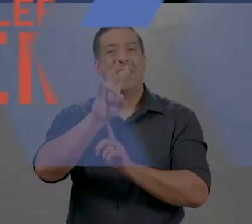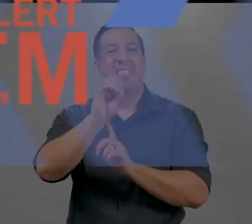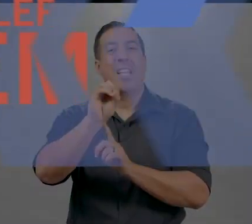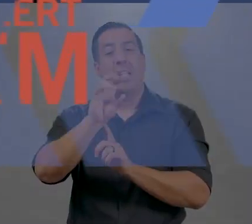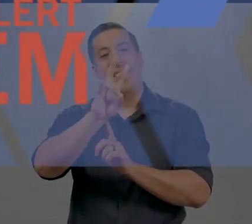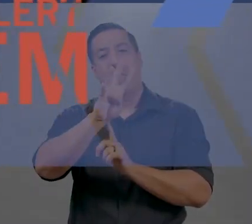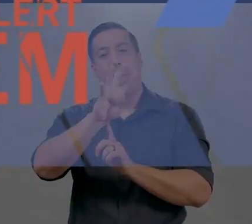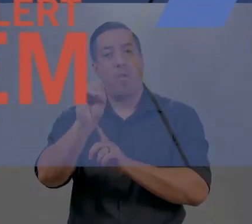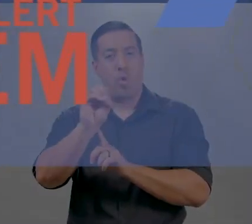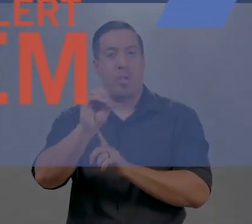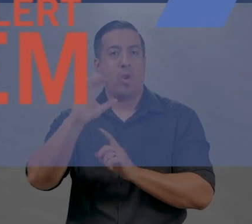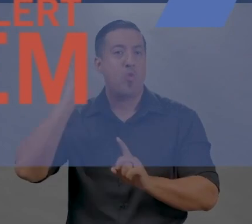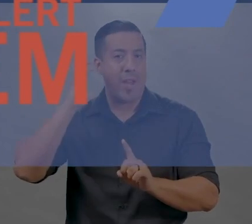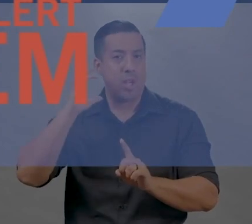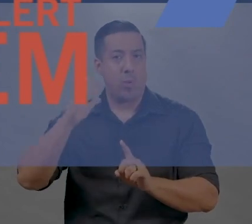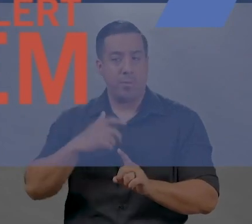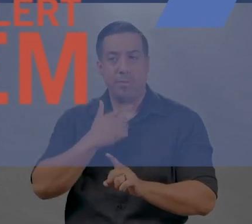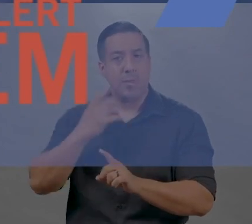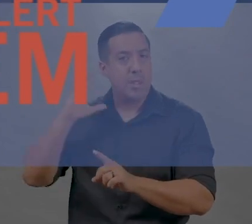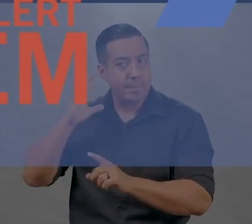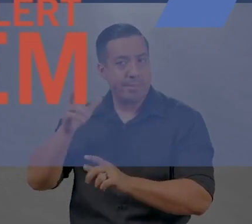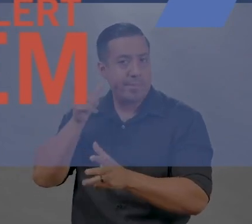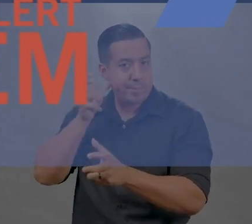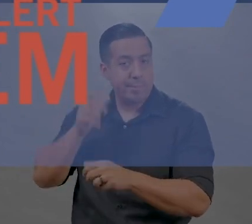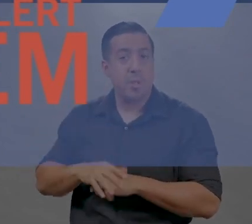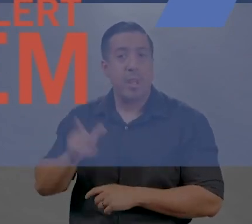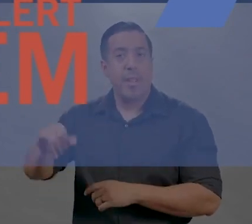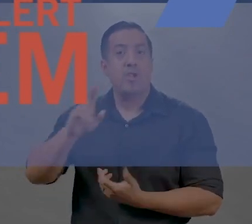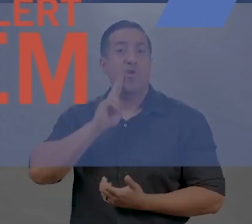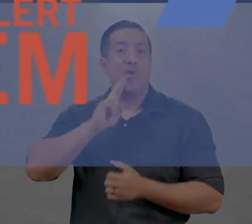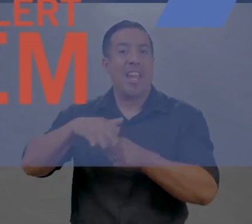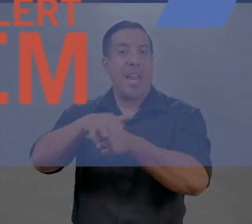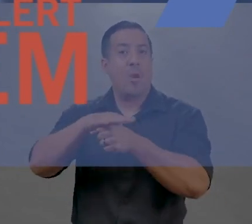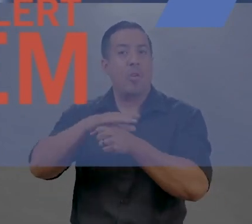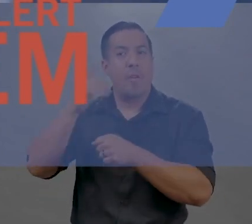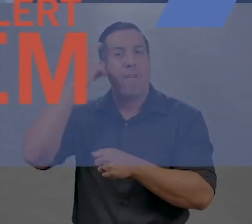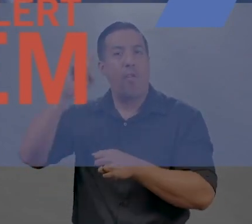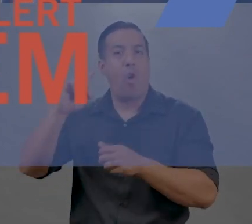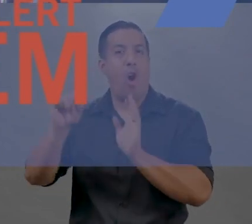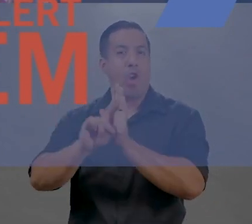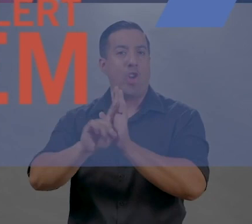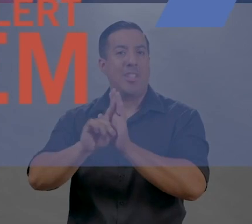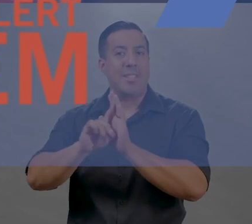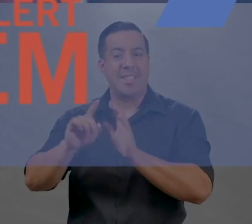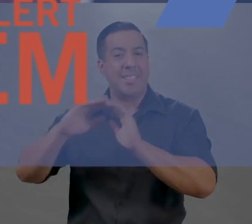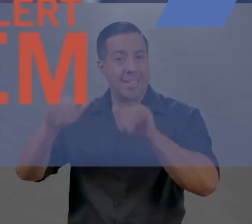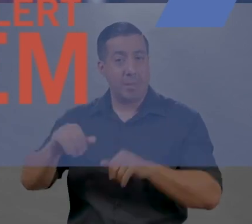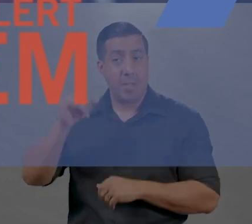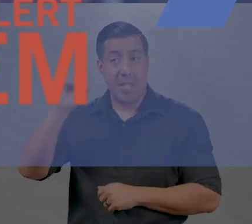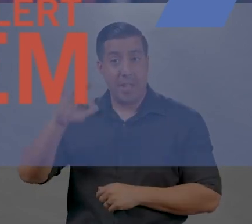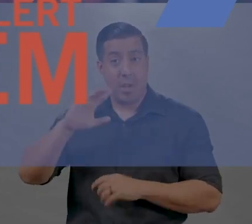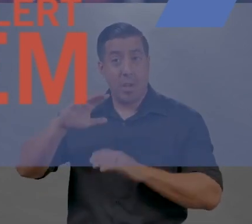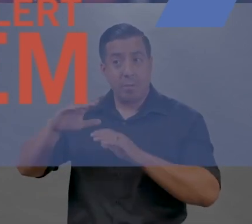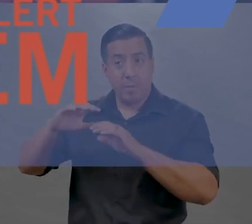740 KTRH News Radio. This is the Houston area's primary emergency alert station. In the